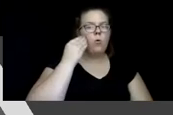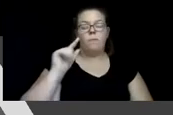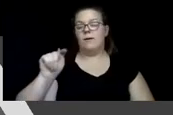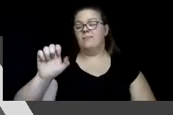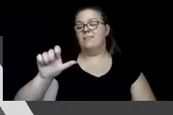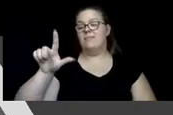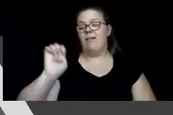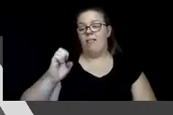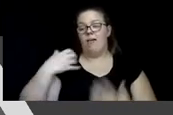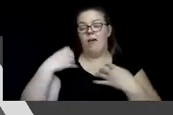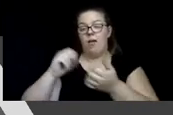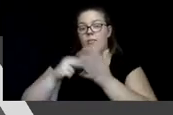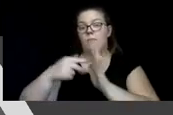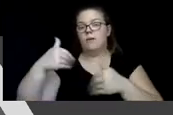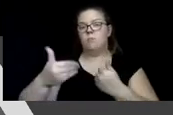healthcare over the phone.